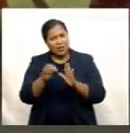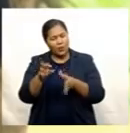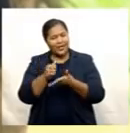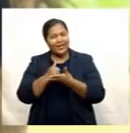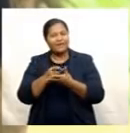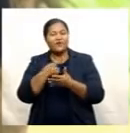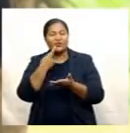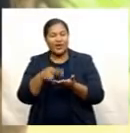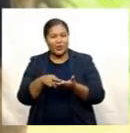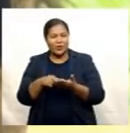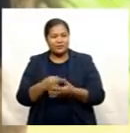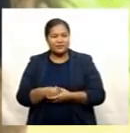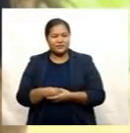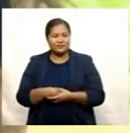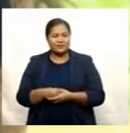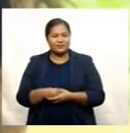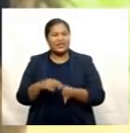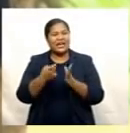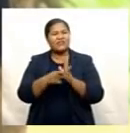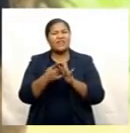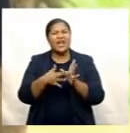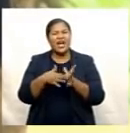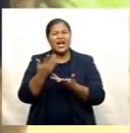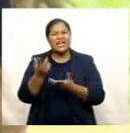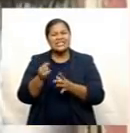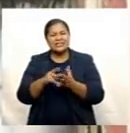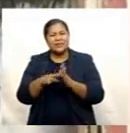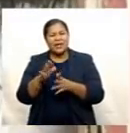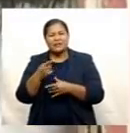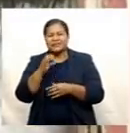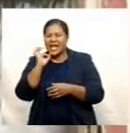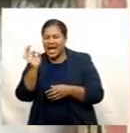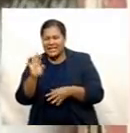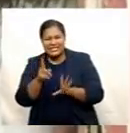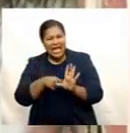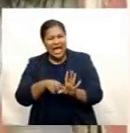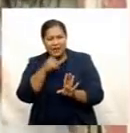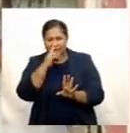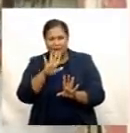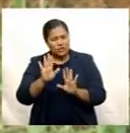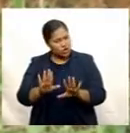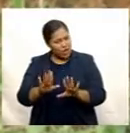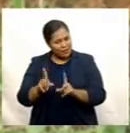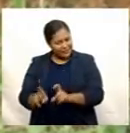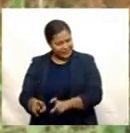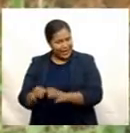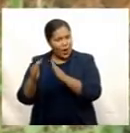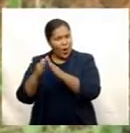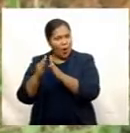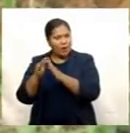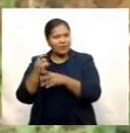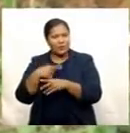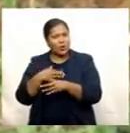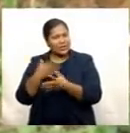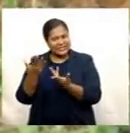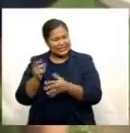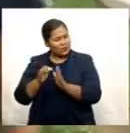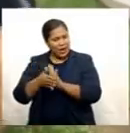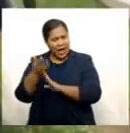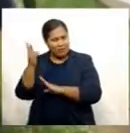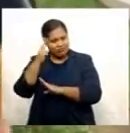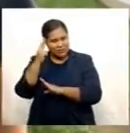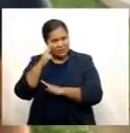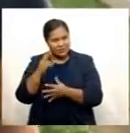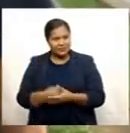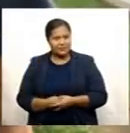record. Ria Isabel is urging young people to avoid roaming around with no valid reason, as they are not highly at risk.